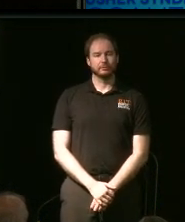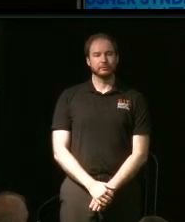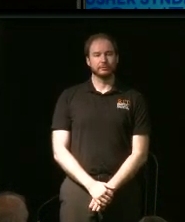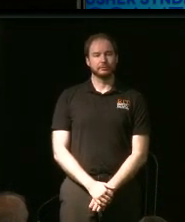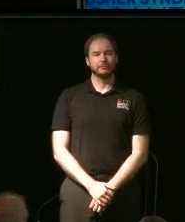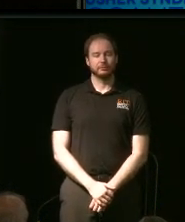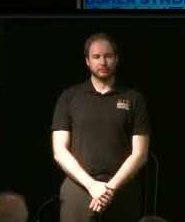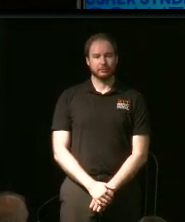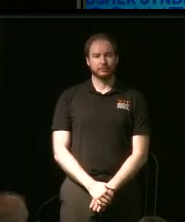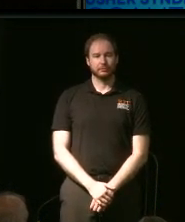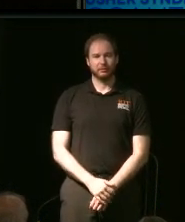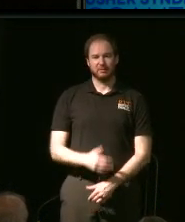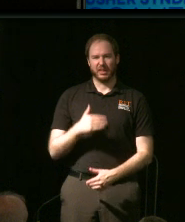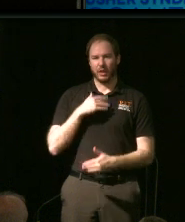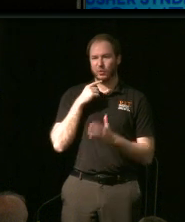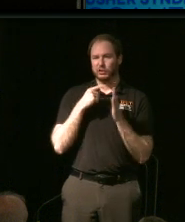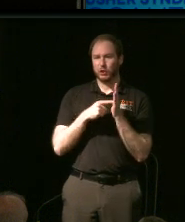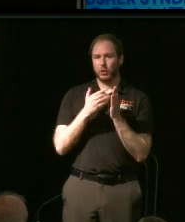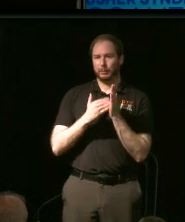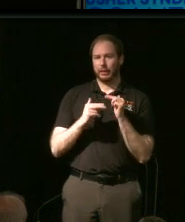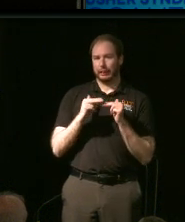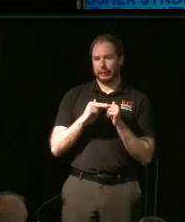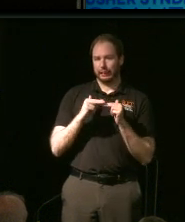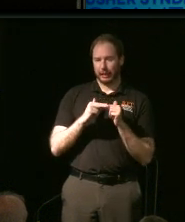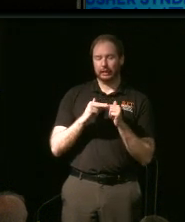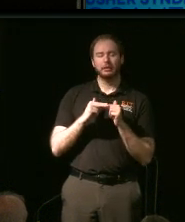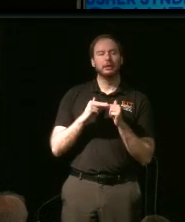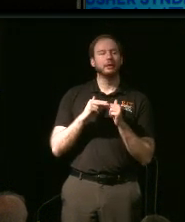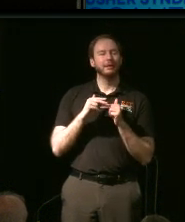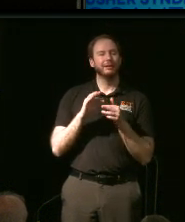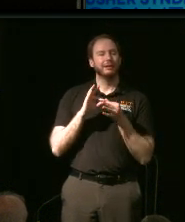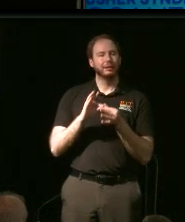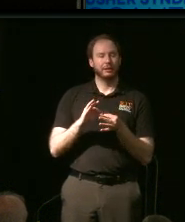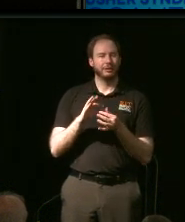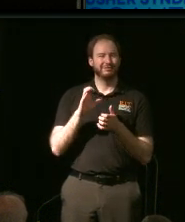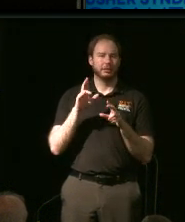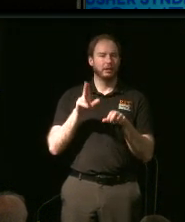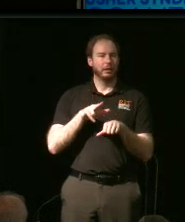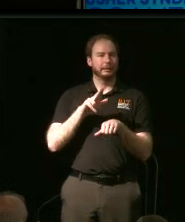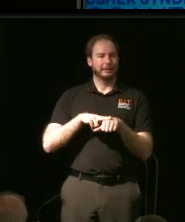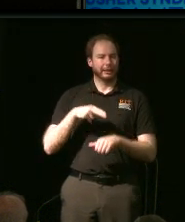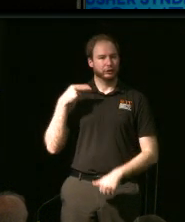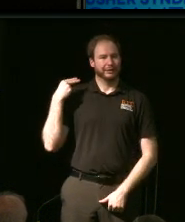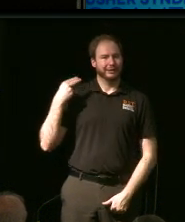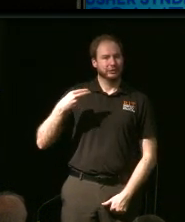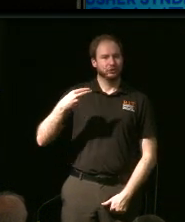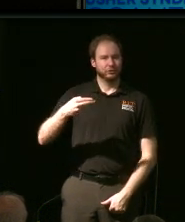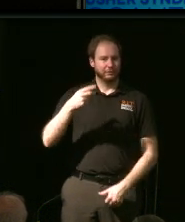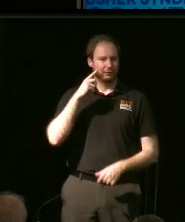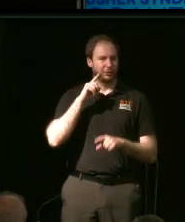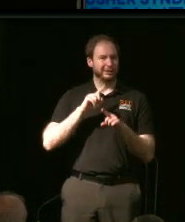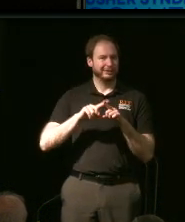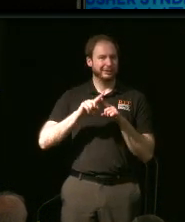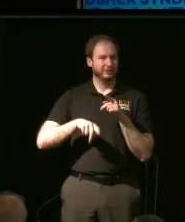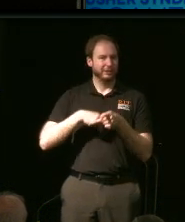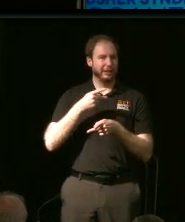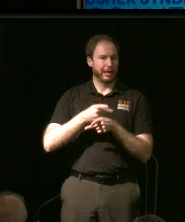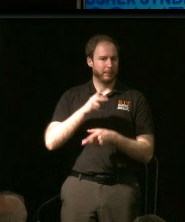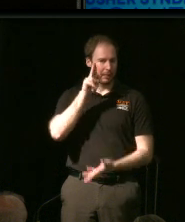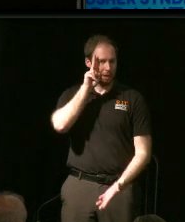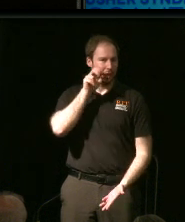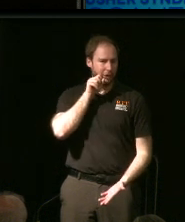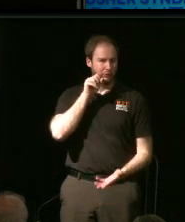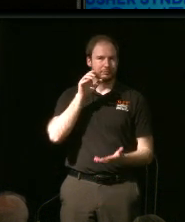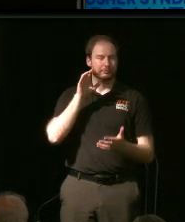In the next few slides, I'm going to talk a little bit about the natural history of the different types of Usher syndrome as